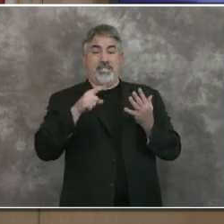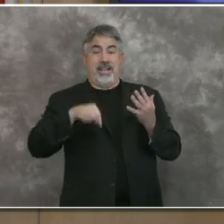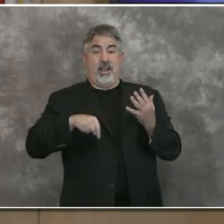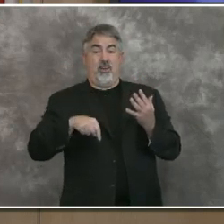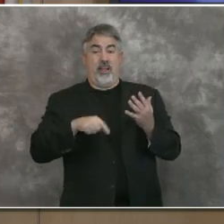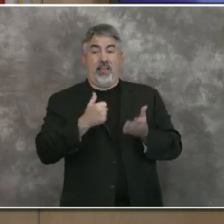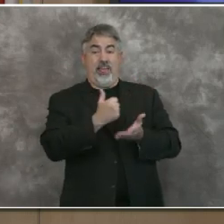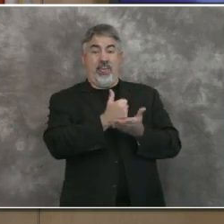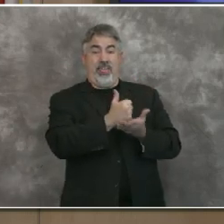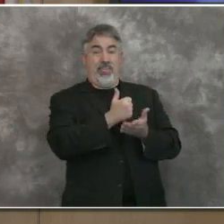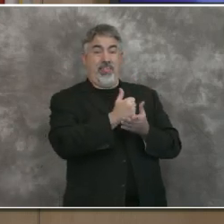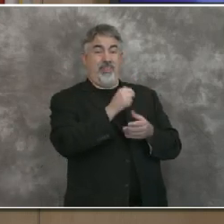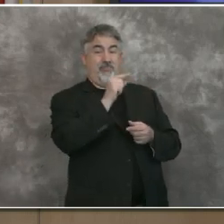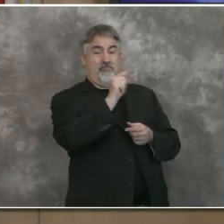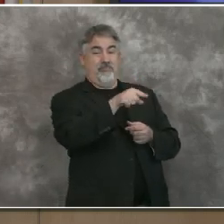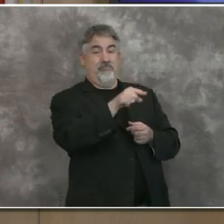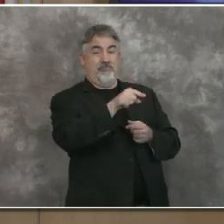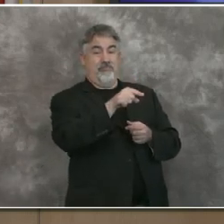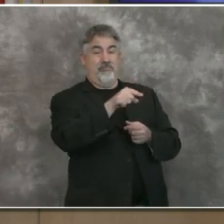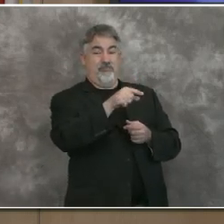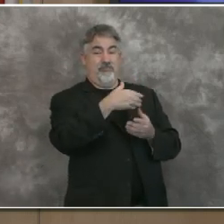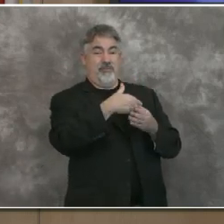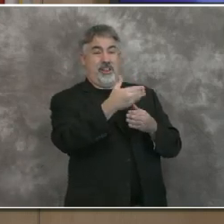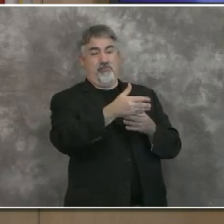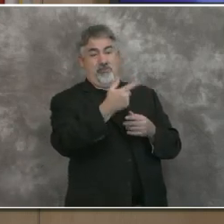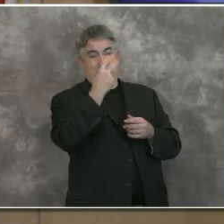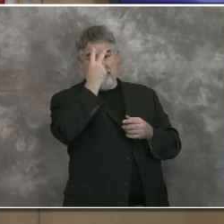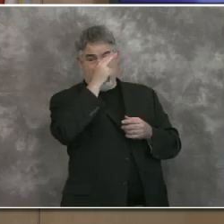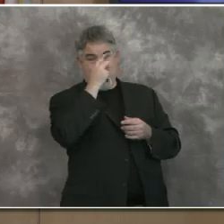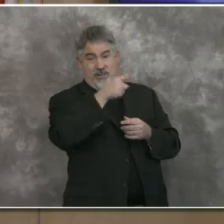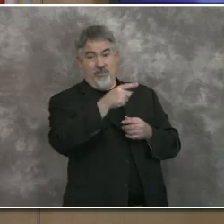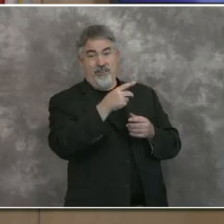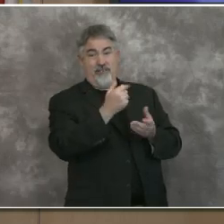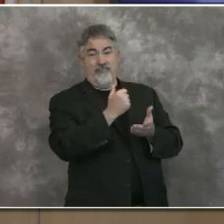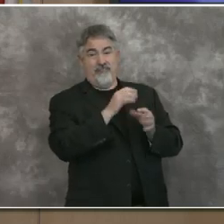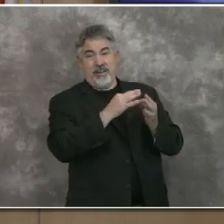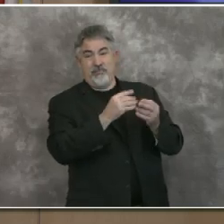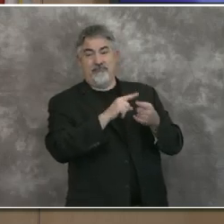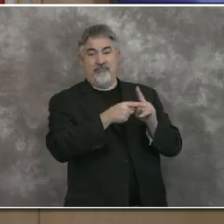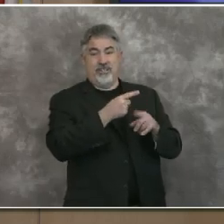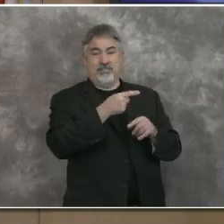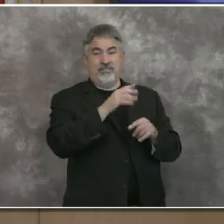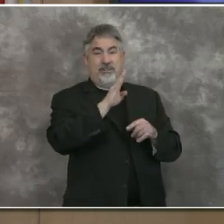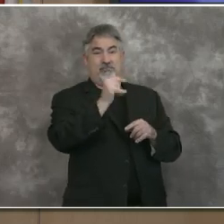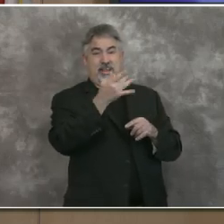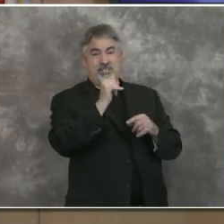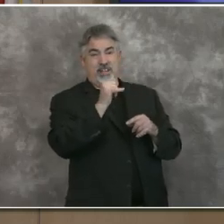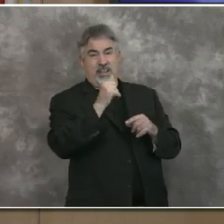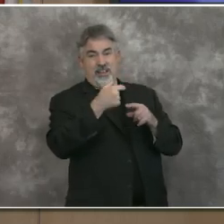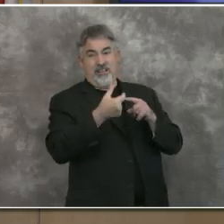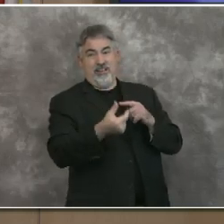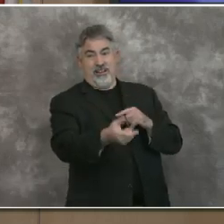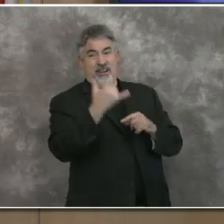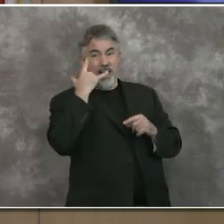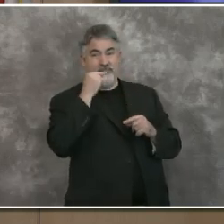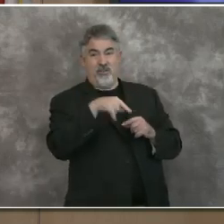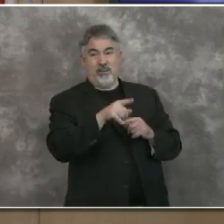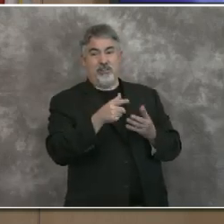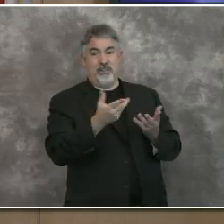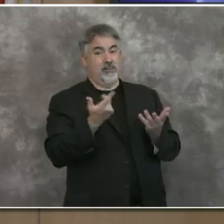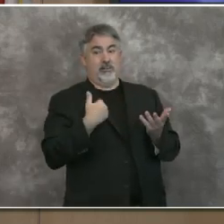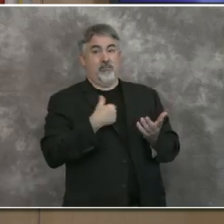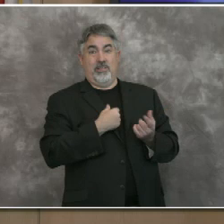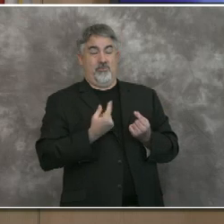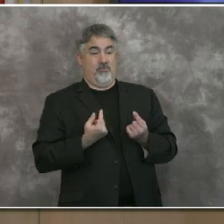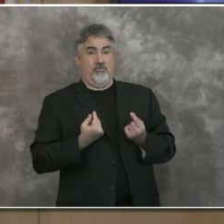and family and friends and colleagues in Baja California? You can donate